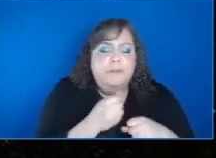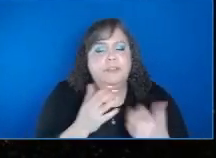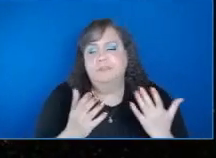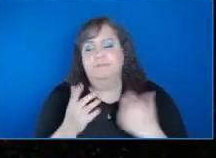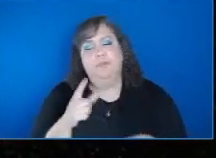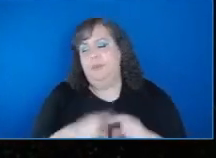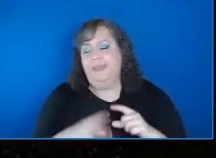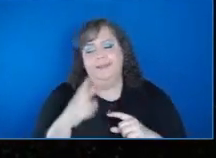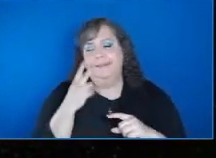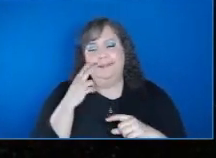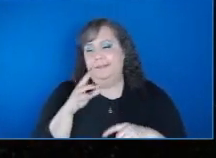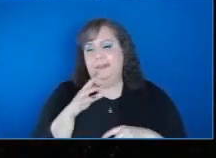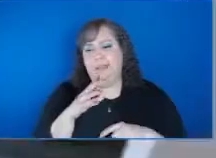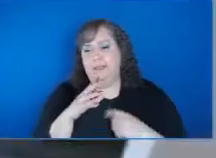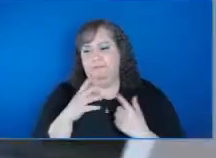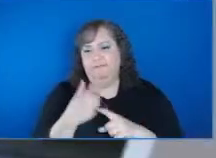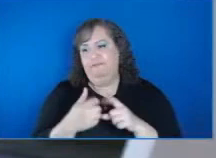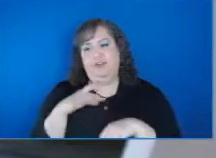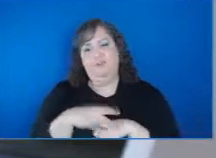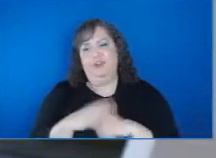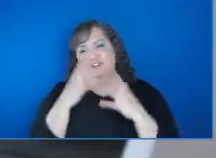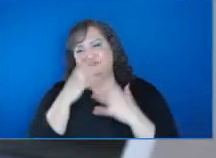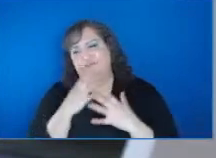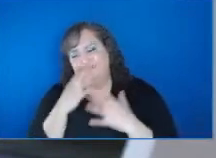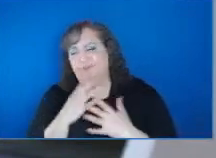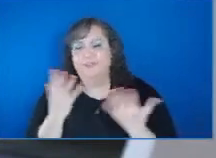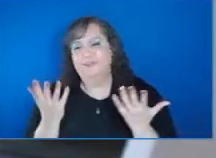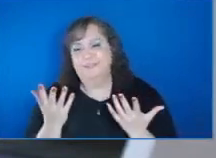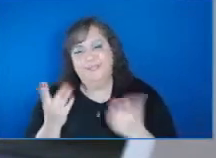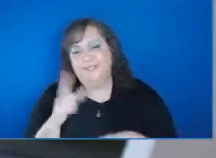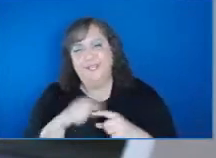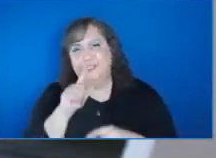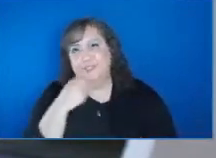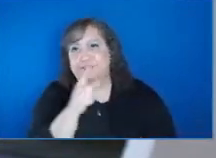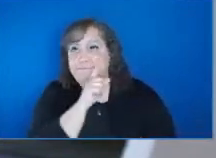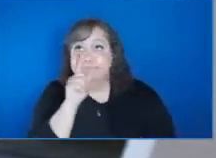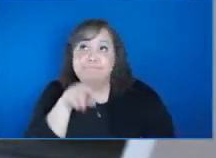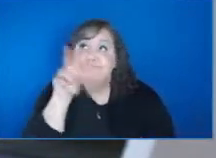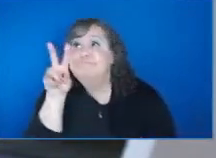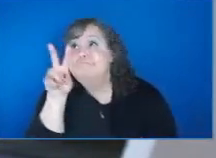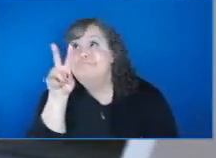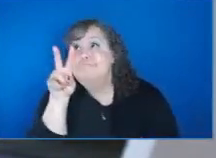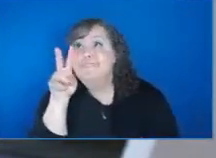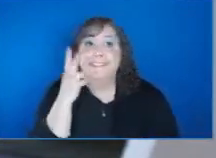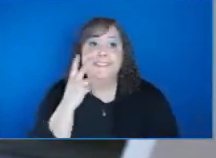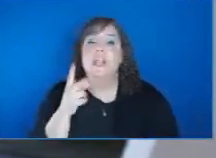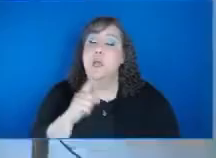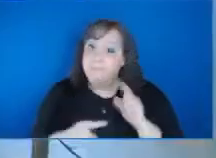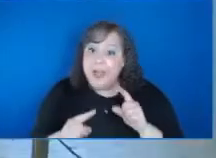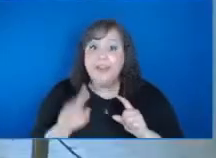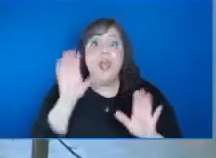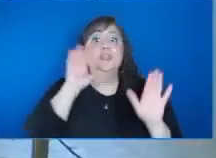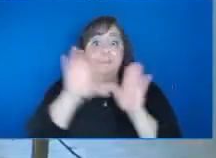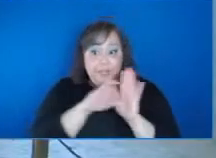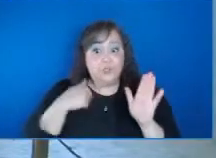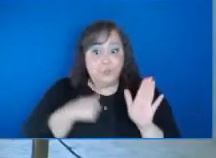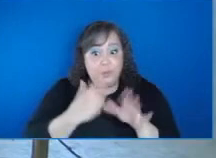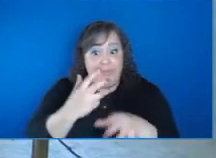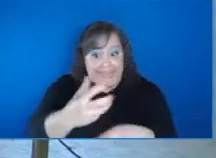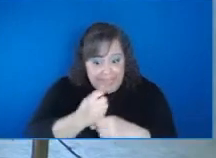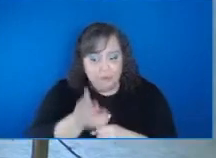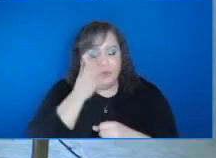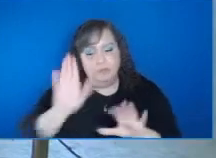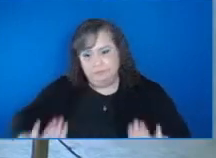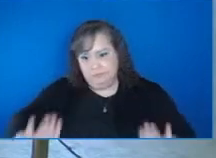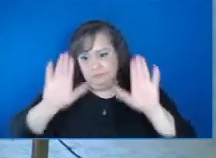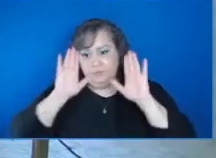over there. So it's not going to be the sort of thing that you can look up and see, but the images coming back will be spectacular. And correct me if I'm wrong, Nancy, but I believe what the